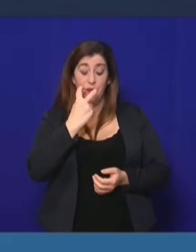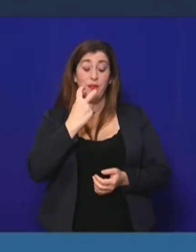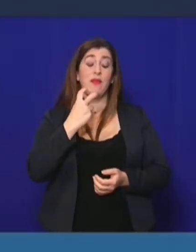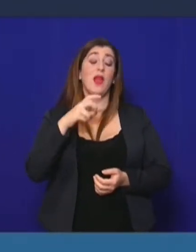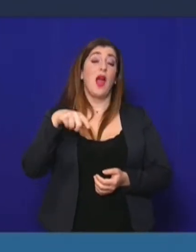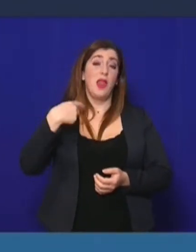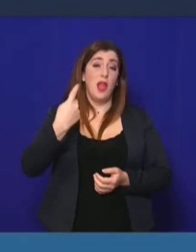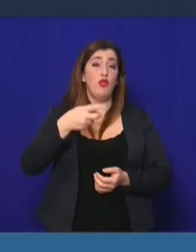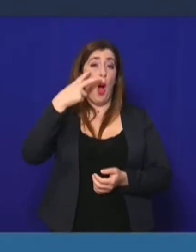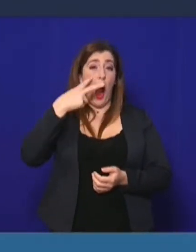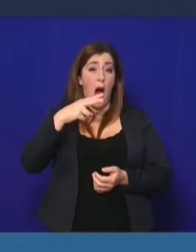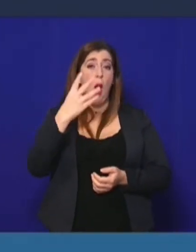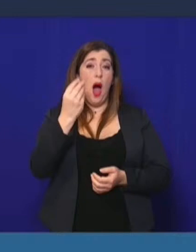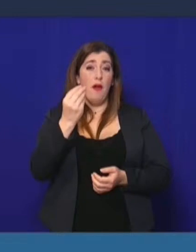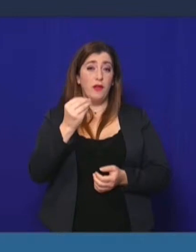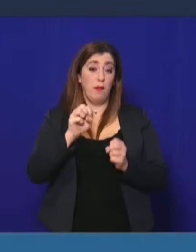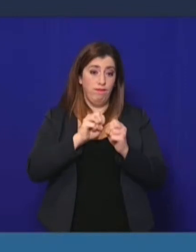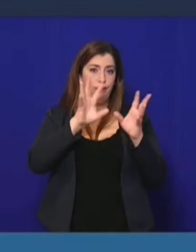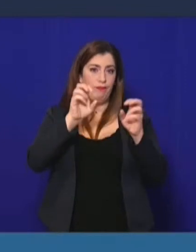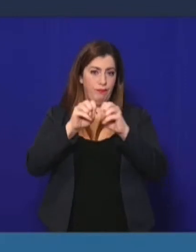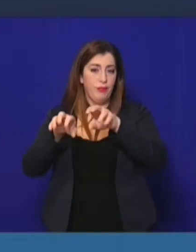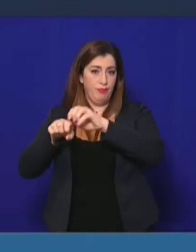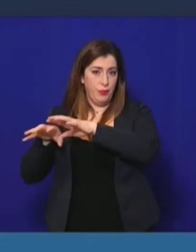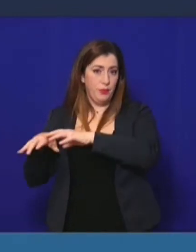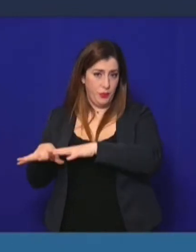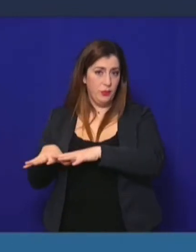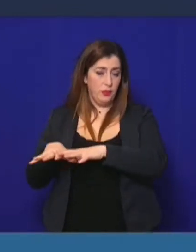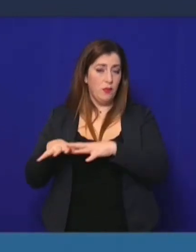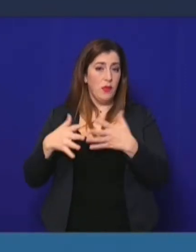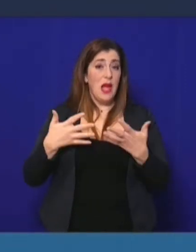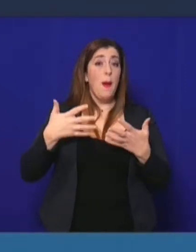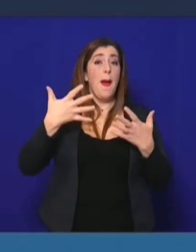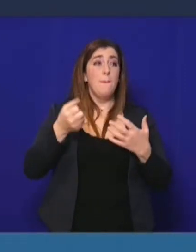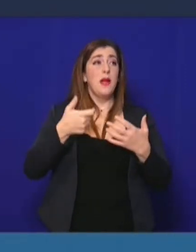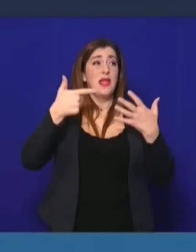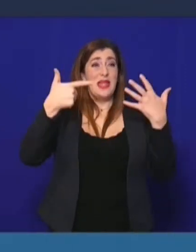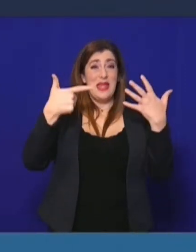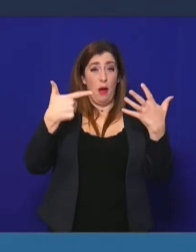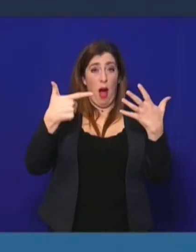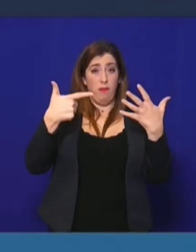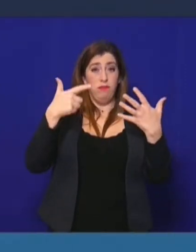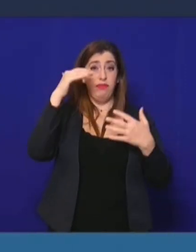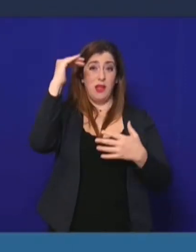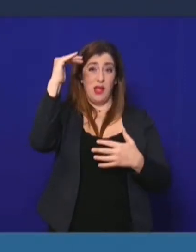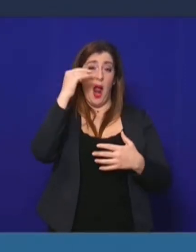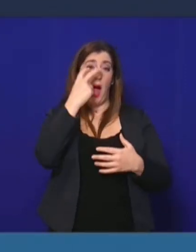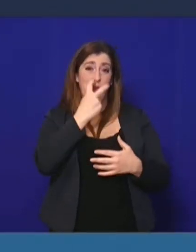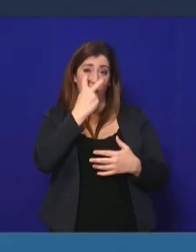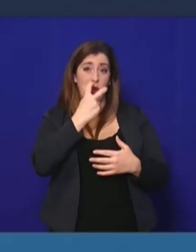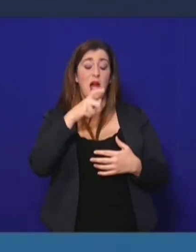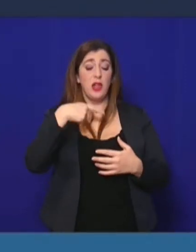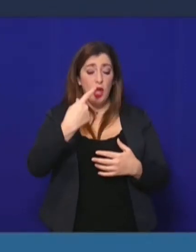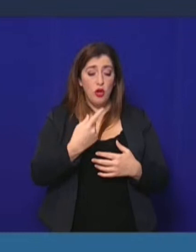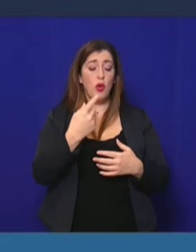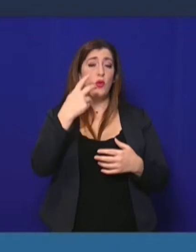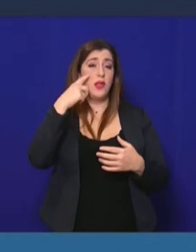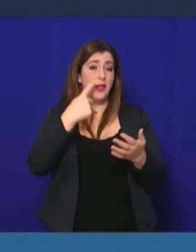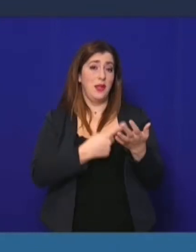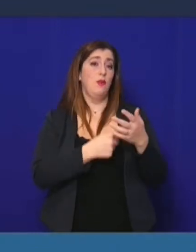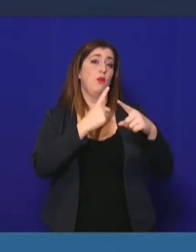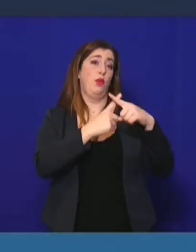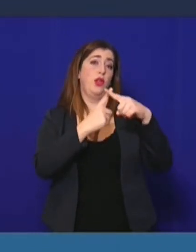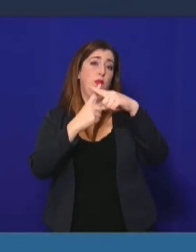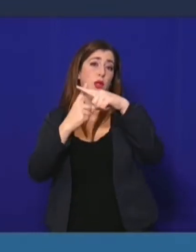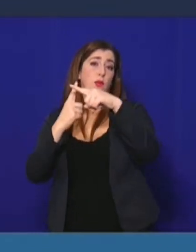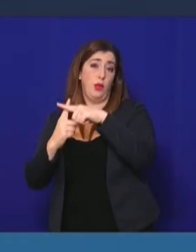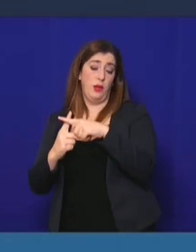tifqijat għaddejjin f'7 mill-homes u hemmhekk qegħdin nkomplu nżommu l-kontrolli tagħna biex kemm nistgħu innaqsu